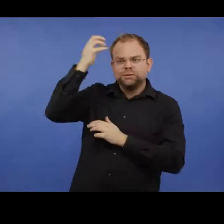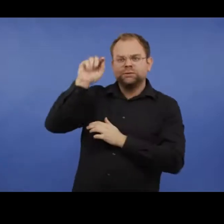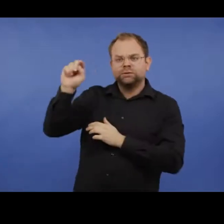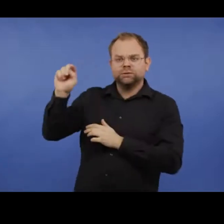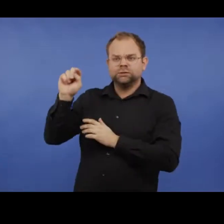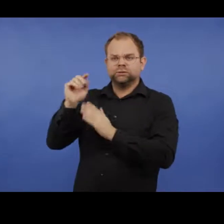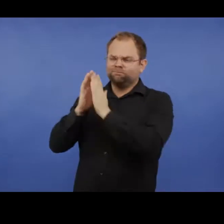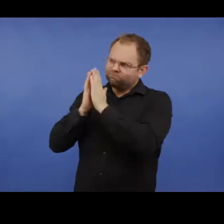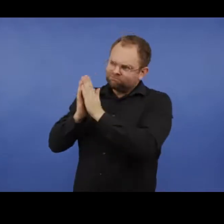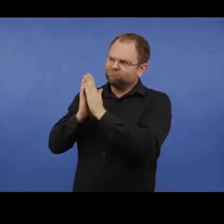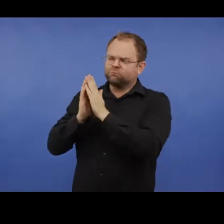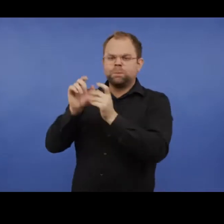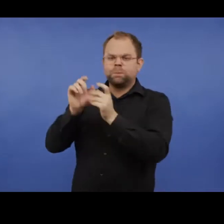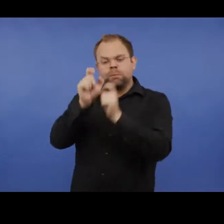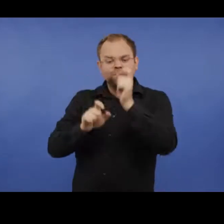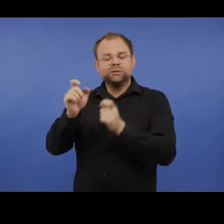In the